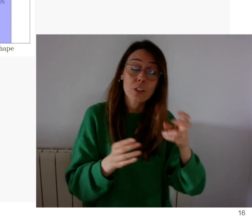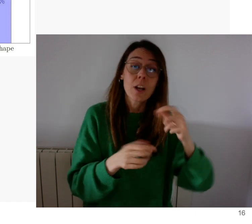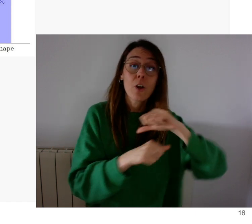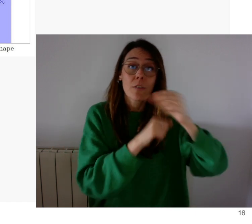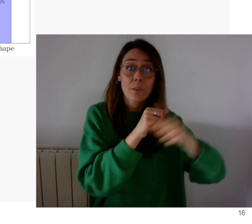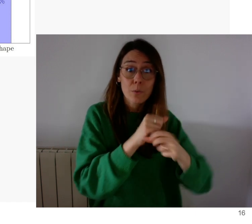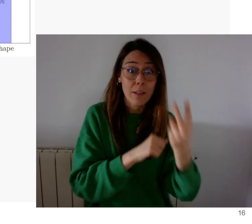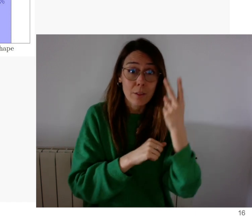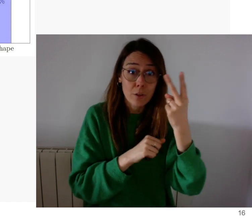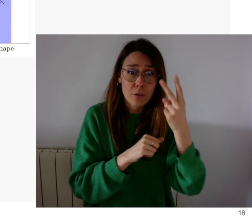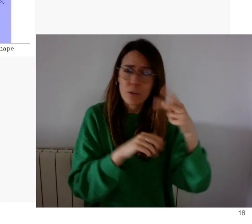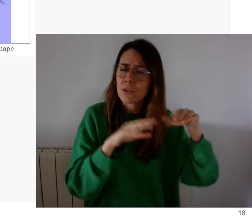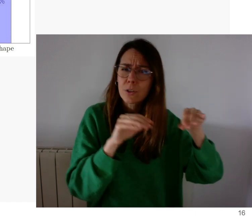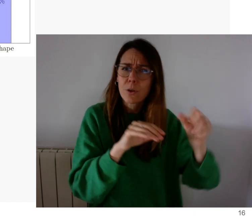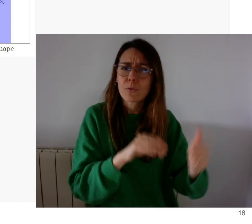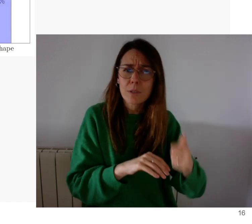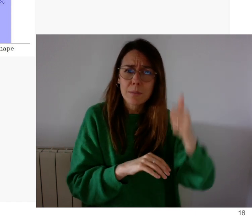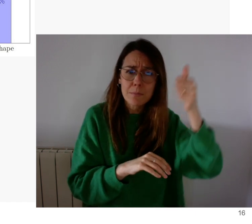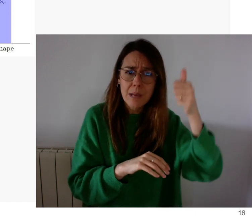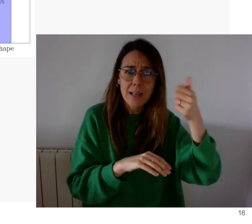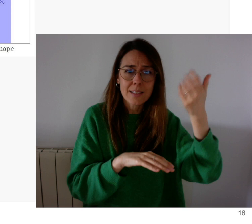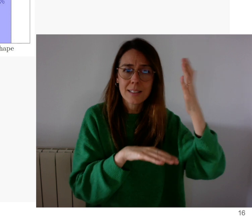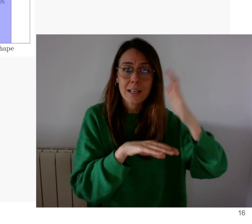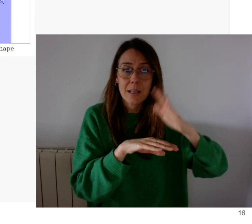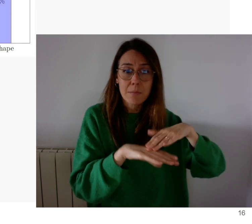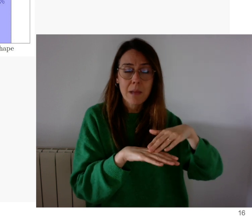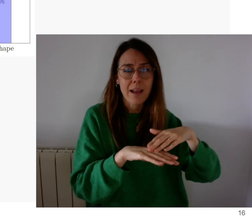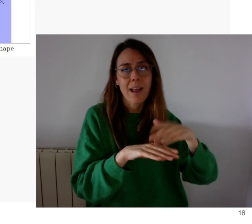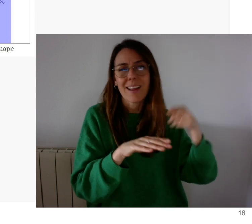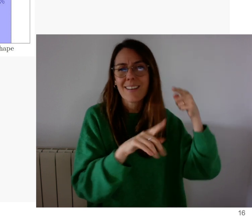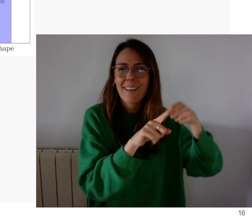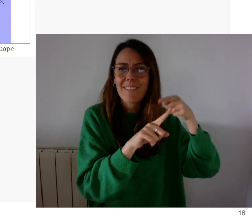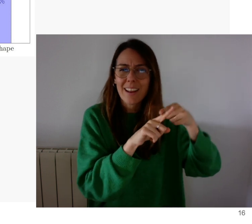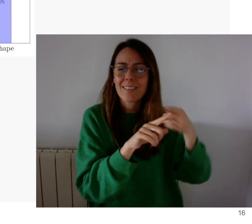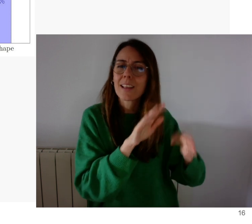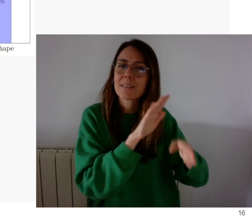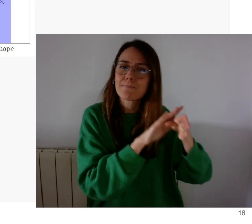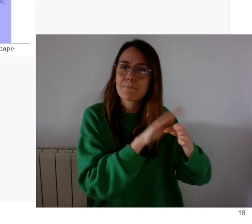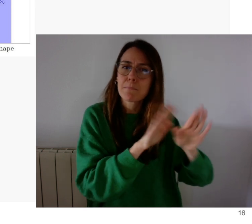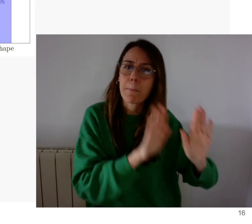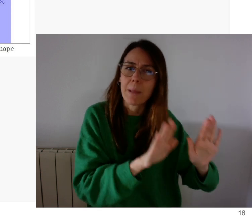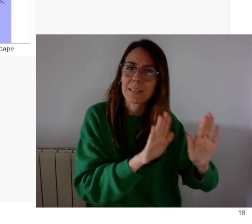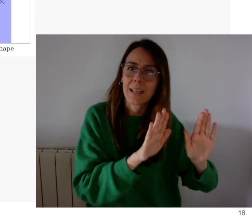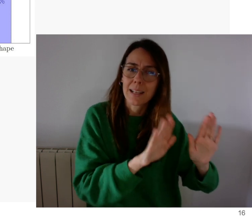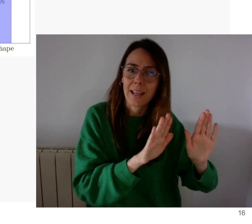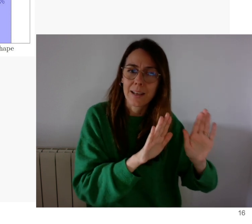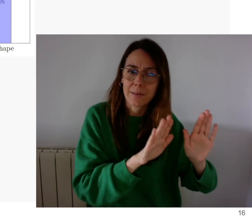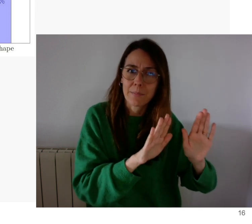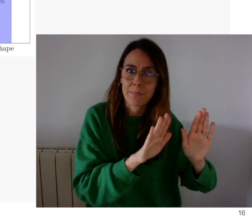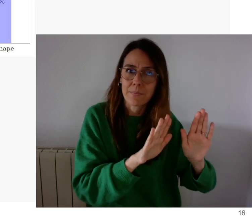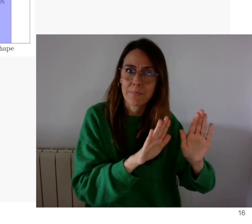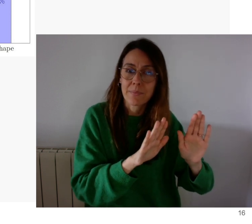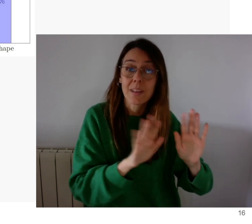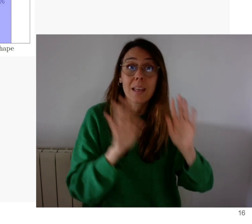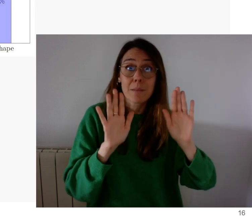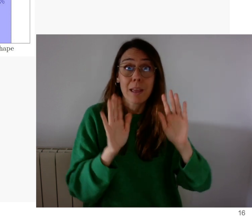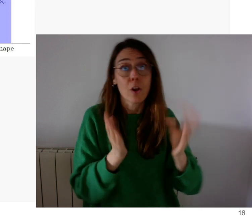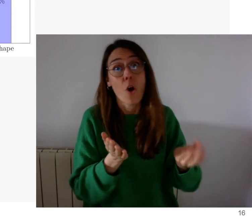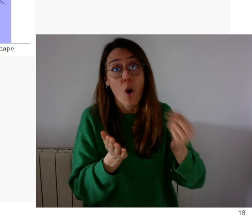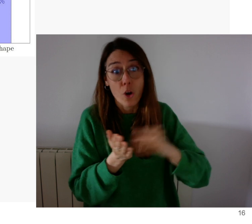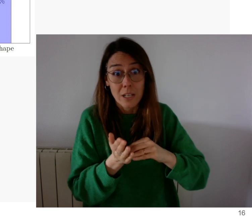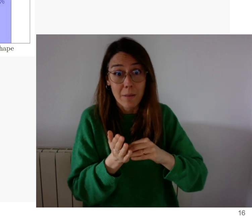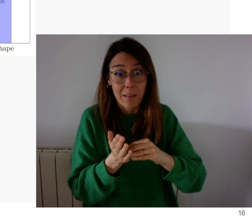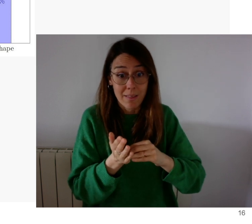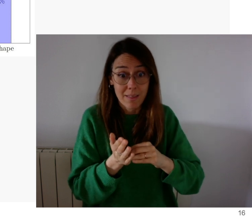handshape was used proportionally more for reintroduced reference, as we can see marked in pink in